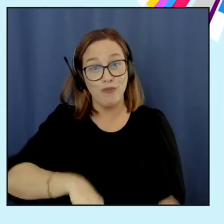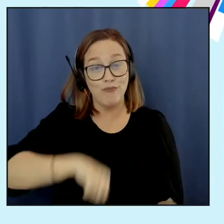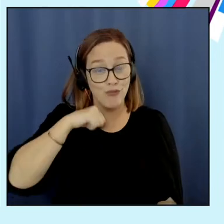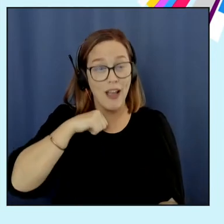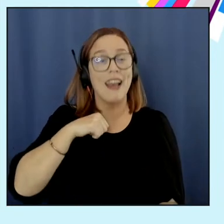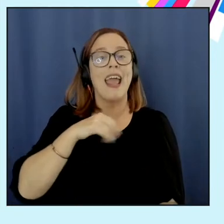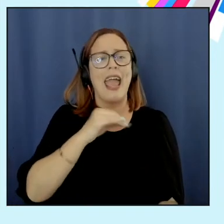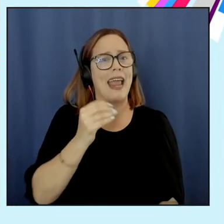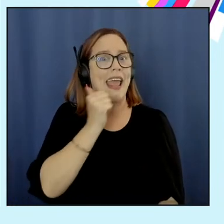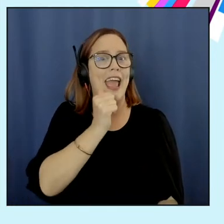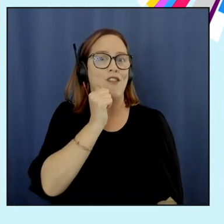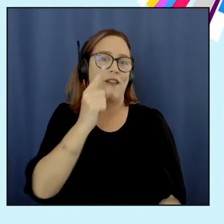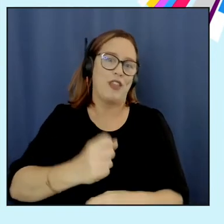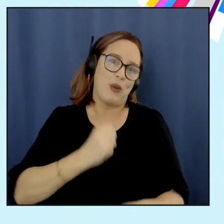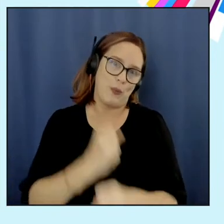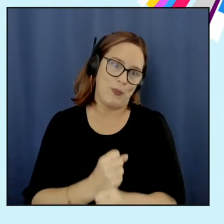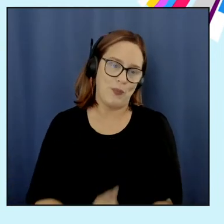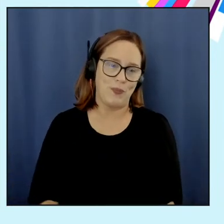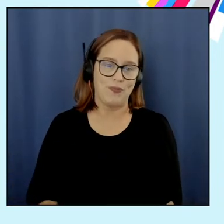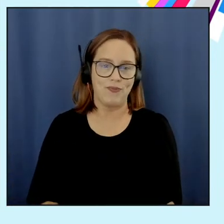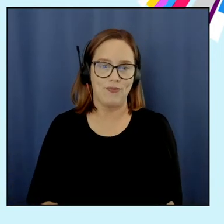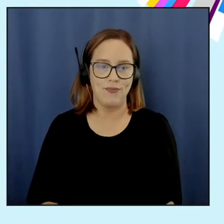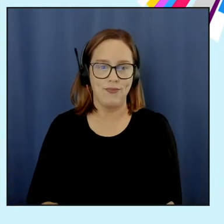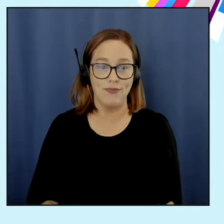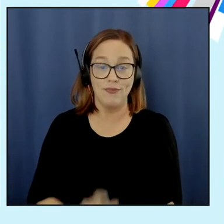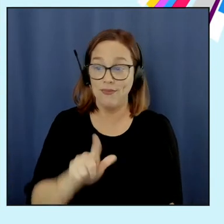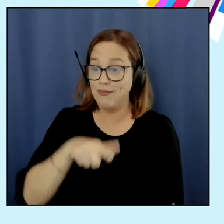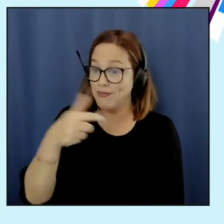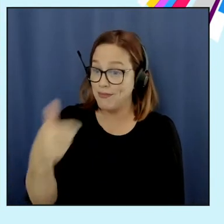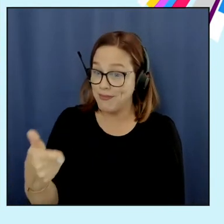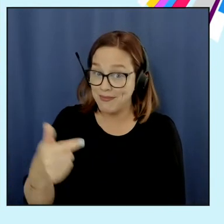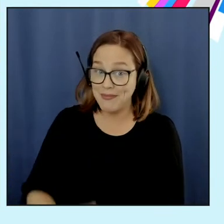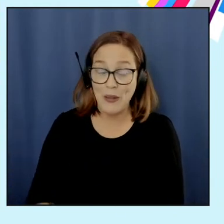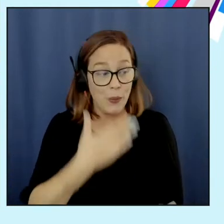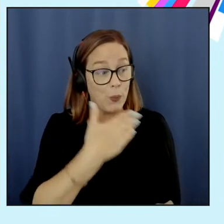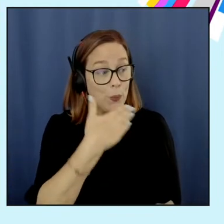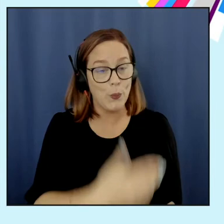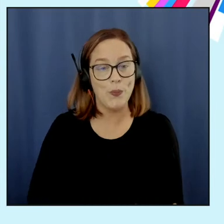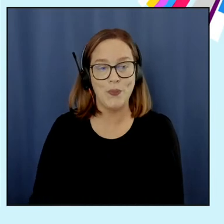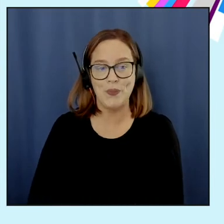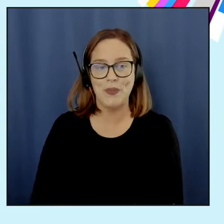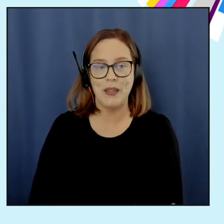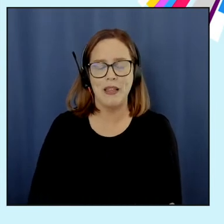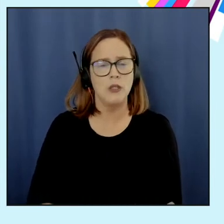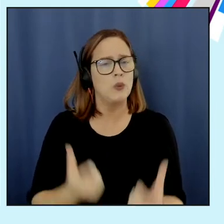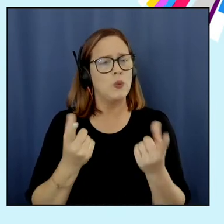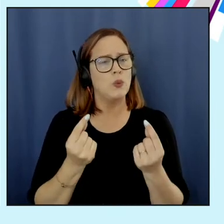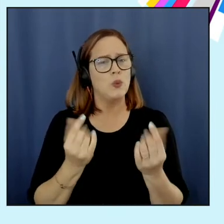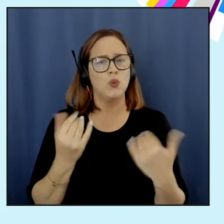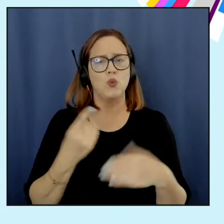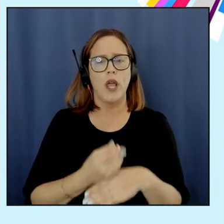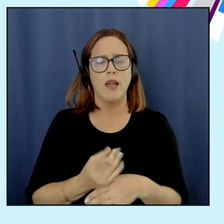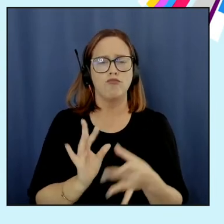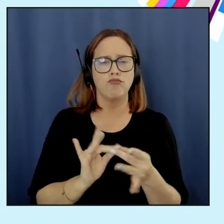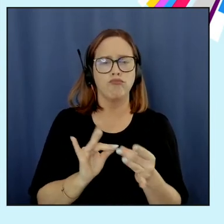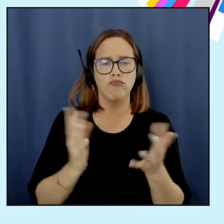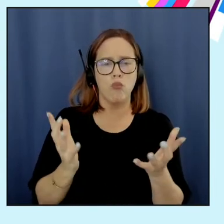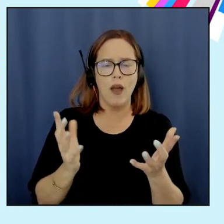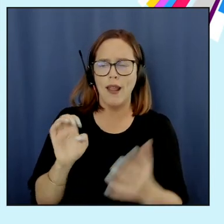Chris and Eleanor. Thank you, Aisha and Alexi. So, what are we going to talk about today, Eleanor?